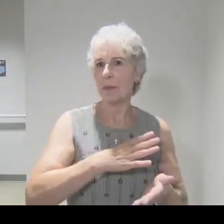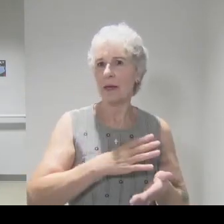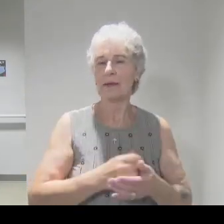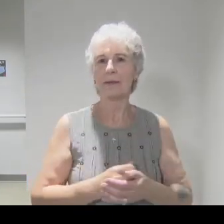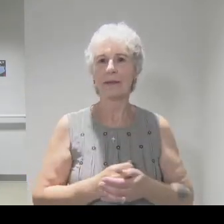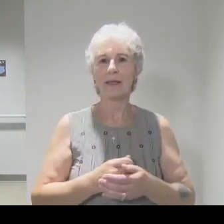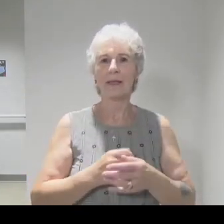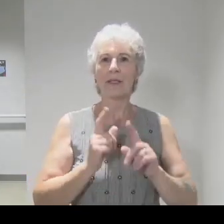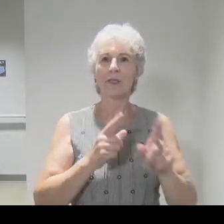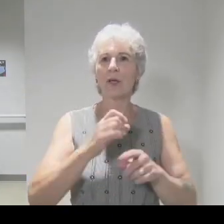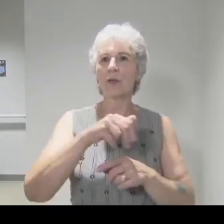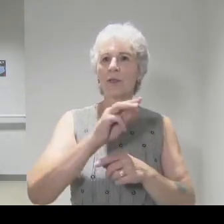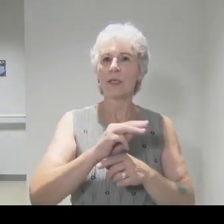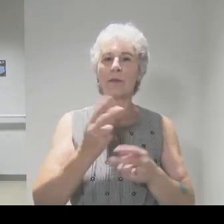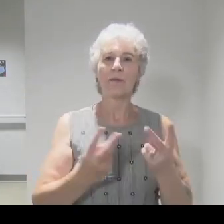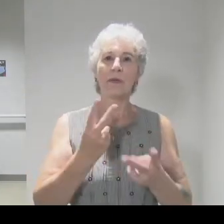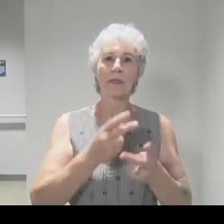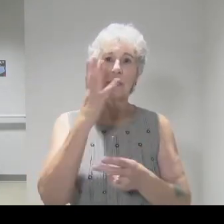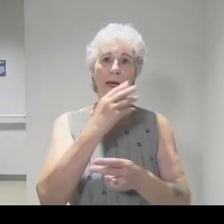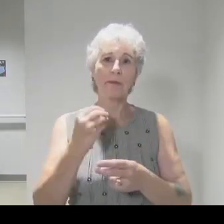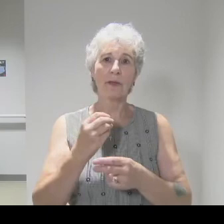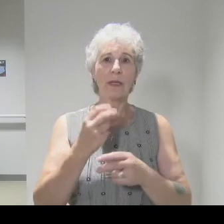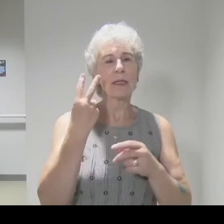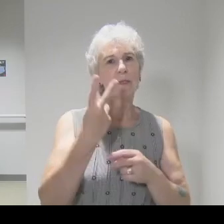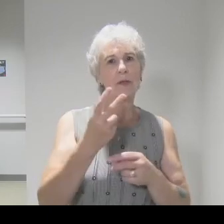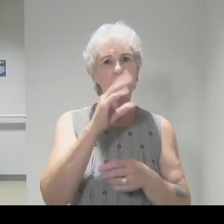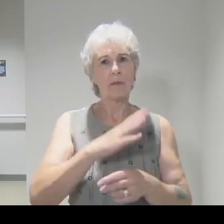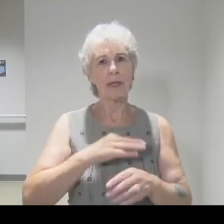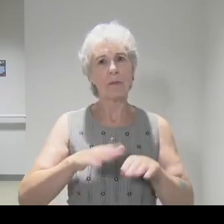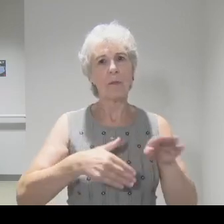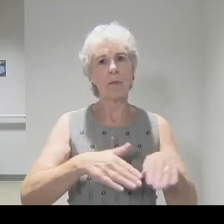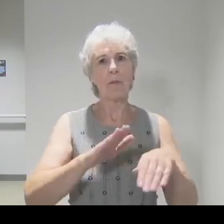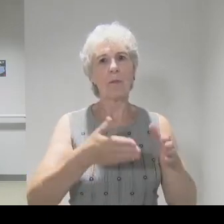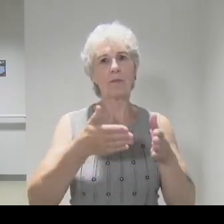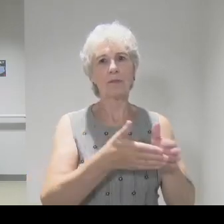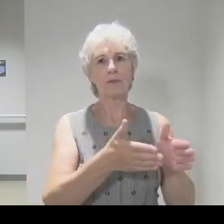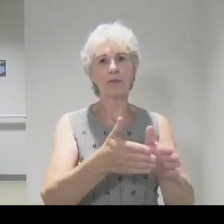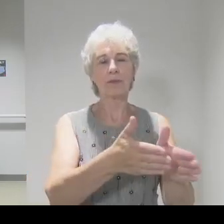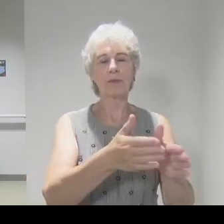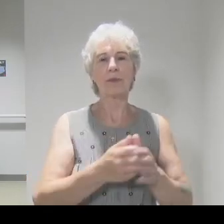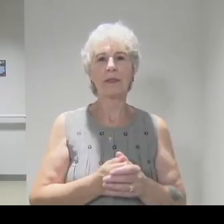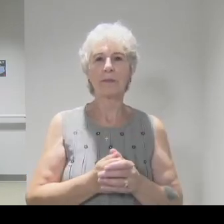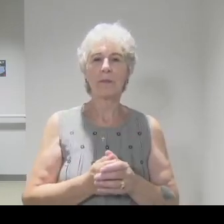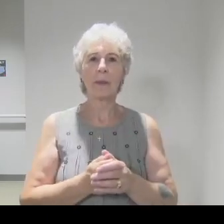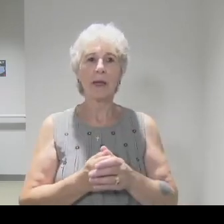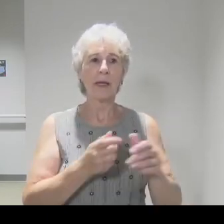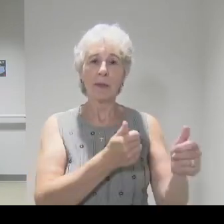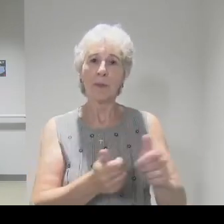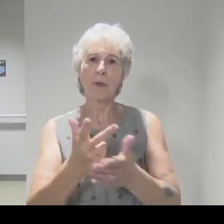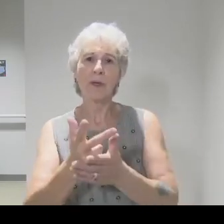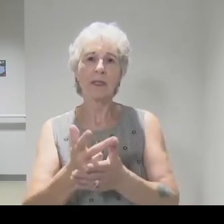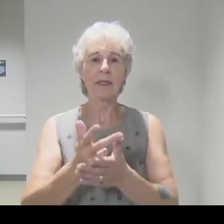so Jim visited Africa with his family, and he saw a man walking on the road as he was getting close to his destination. And he pulled over and he